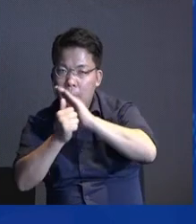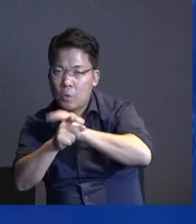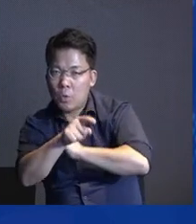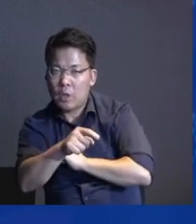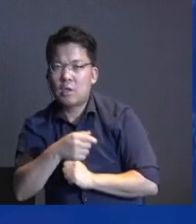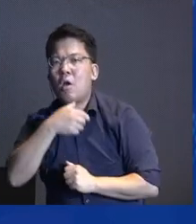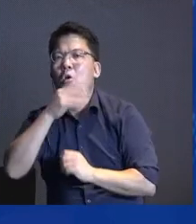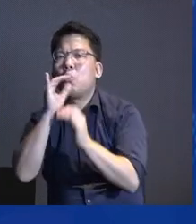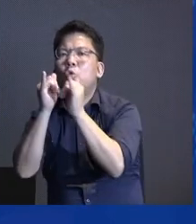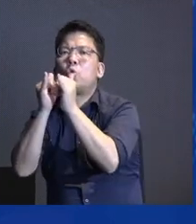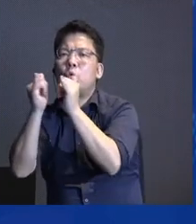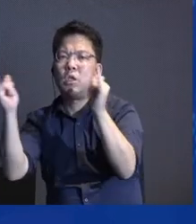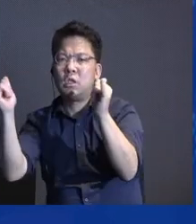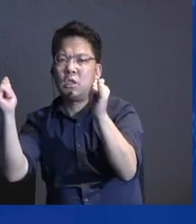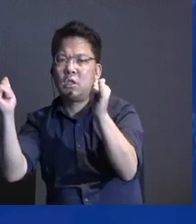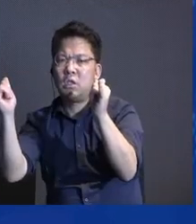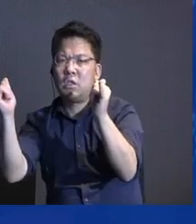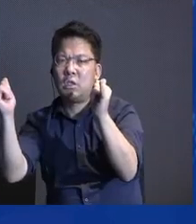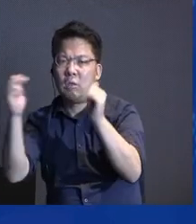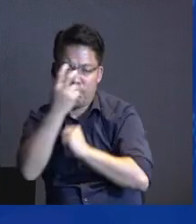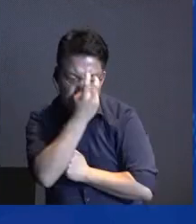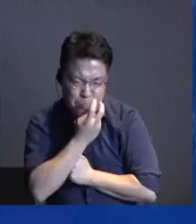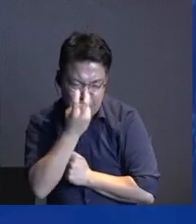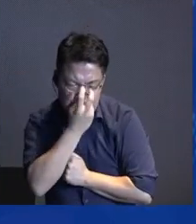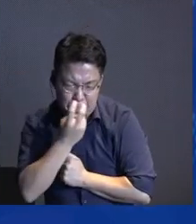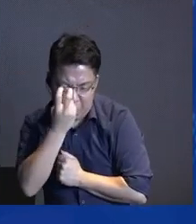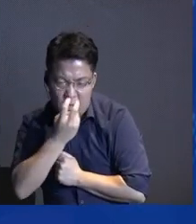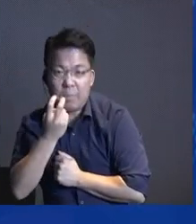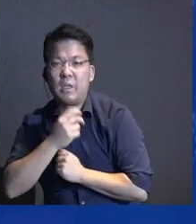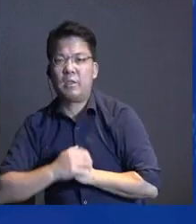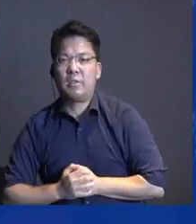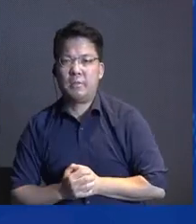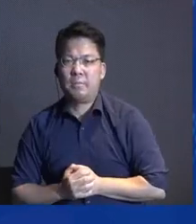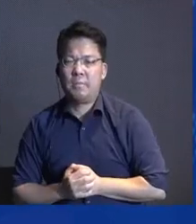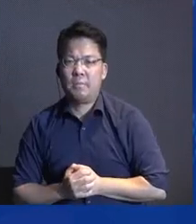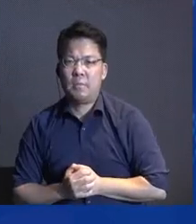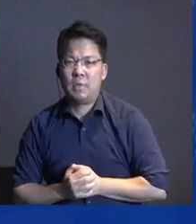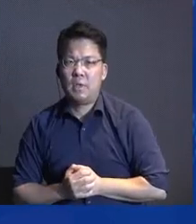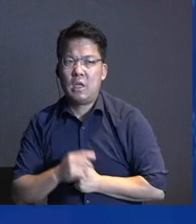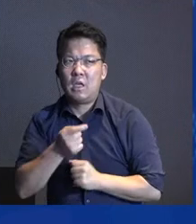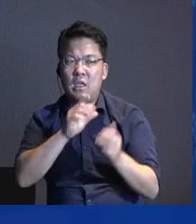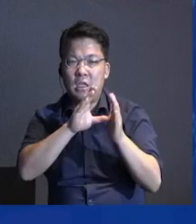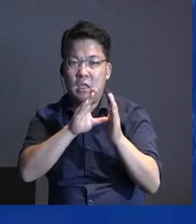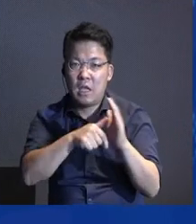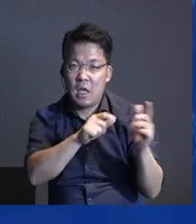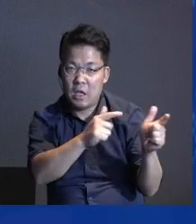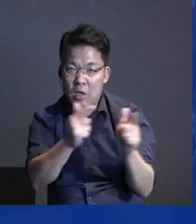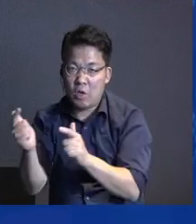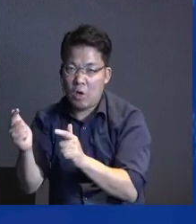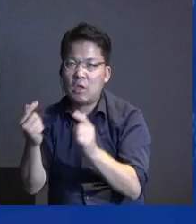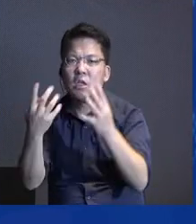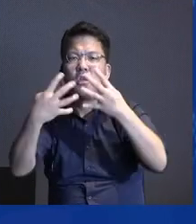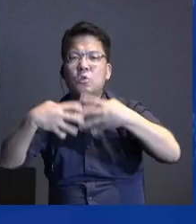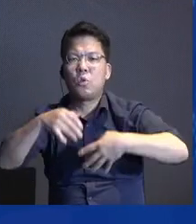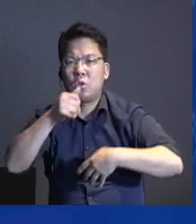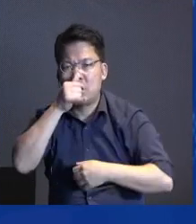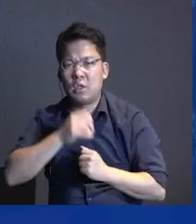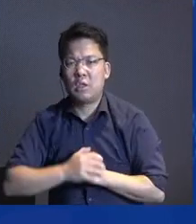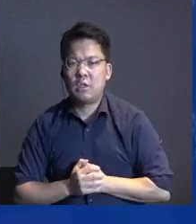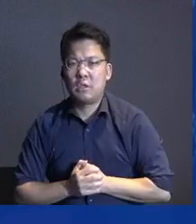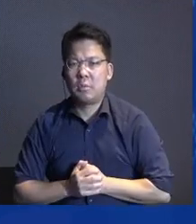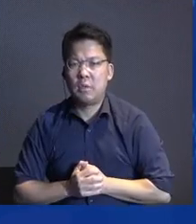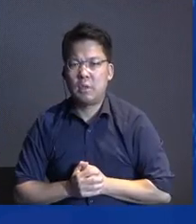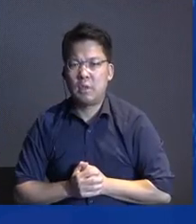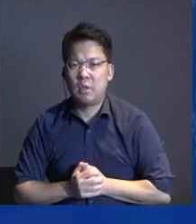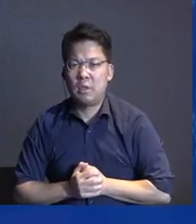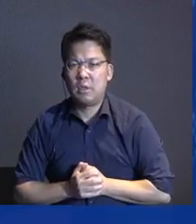this resident-based association, conditions of the elderly persons are categorized into three groups based on the